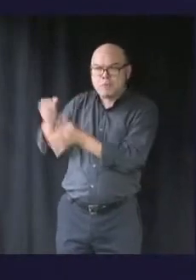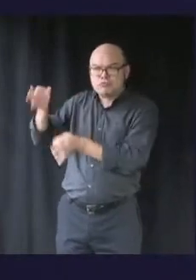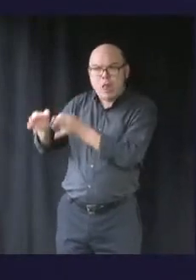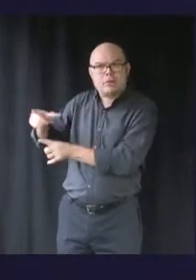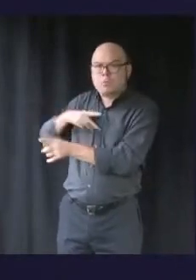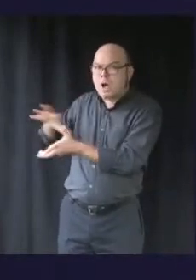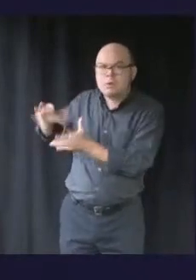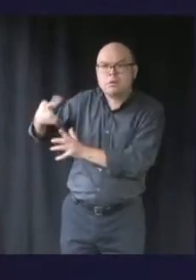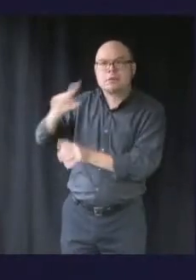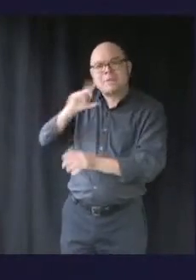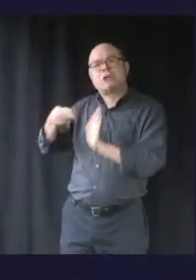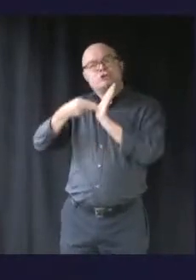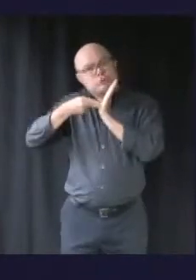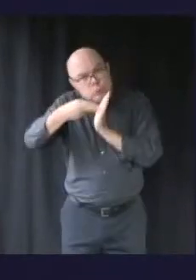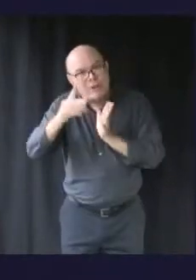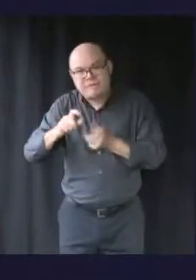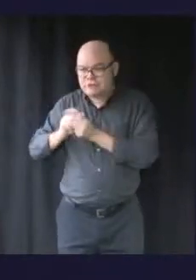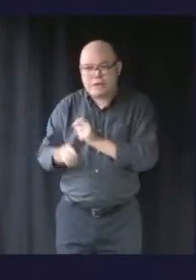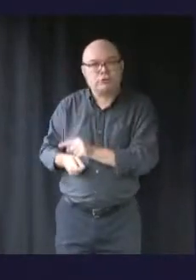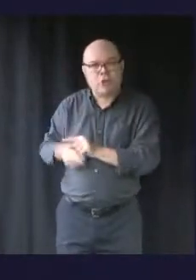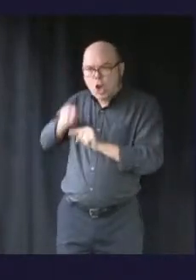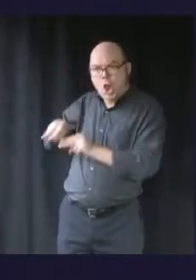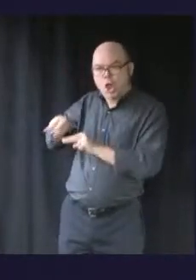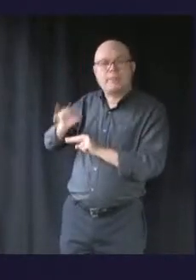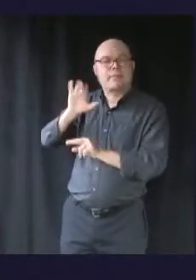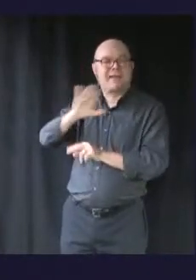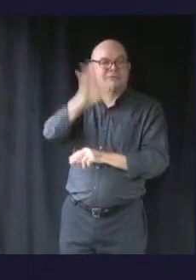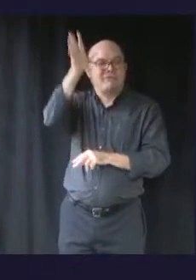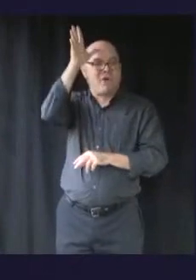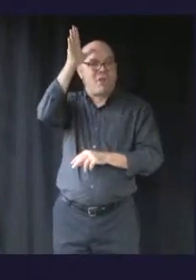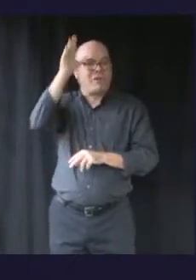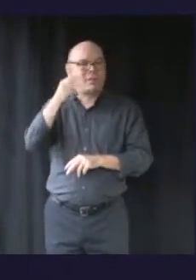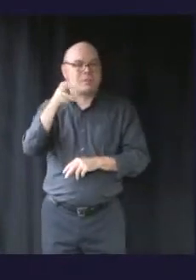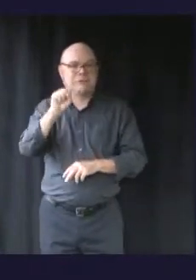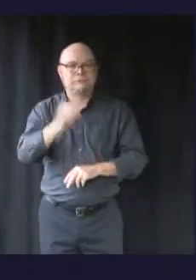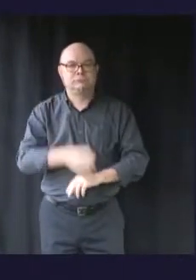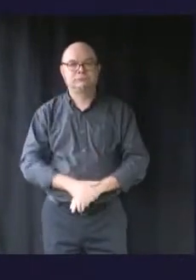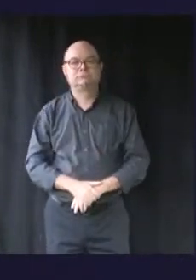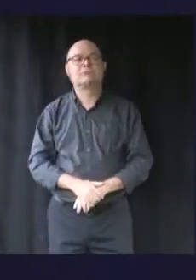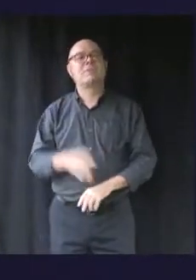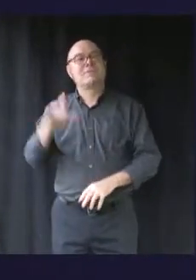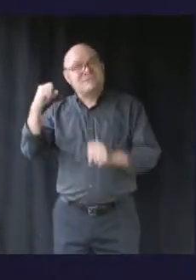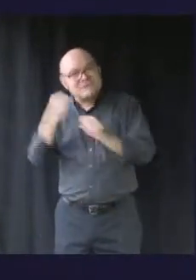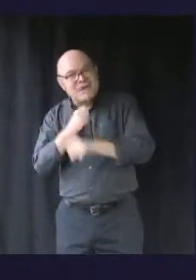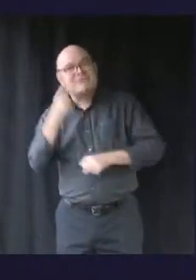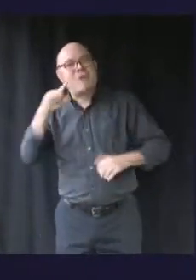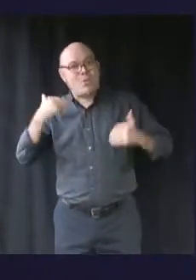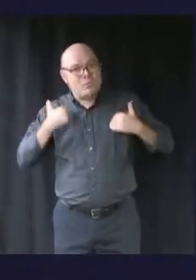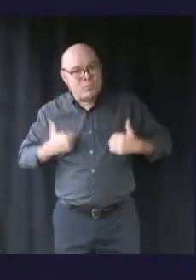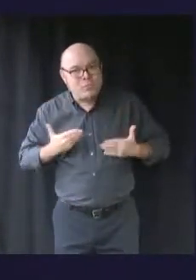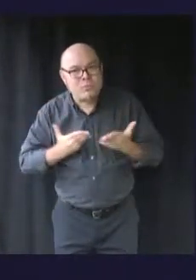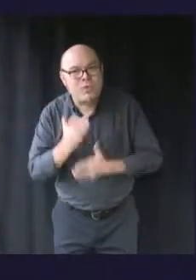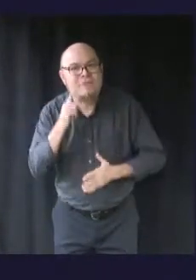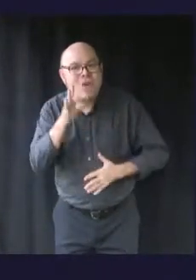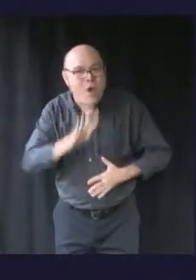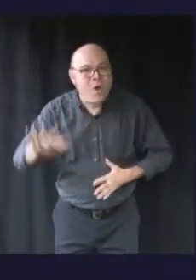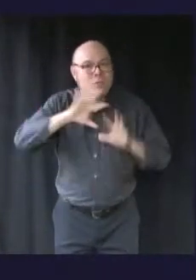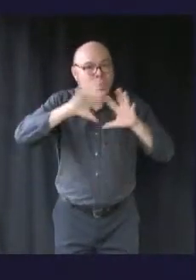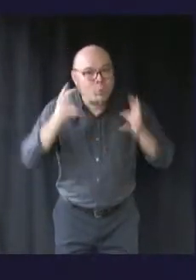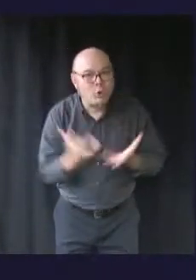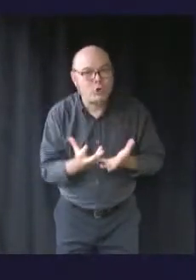leading center for the study and promotion of human rights at home and abroad, into a widely respected academic